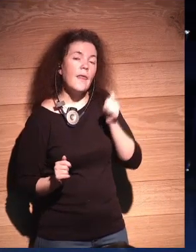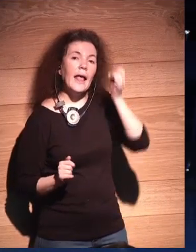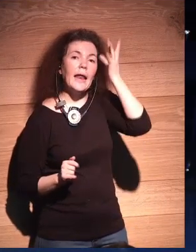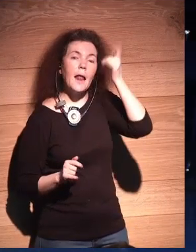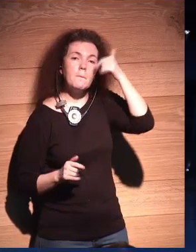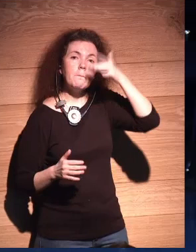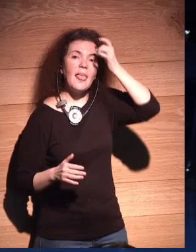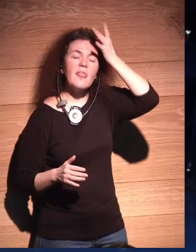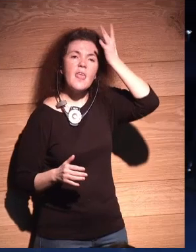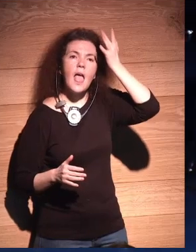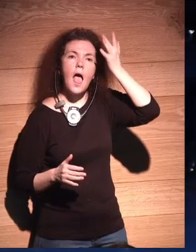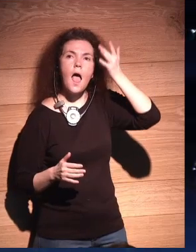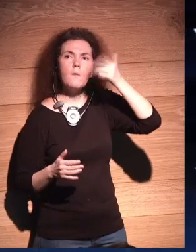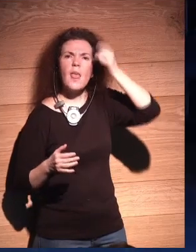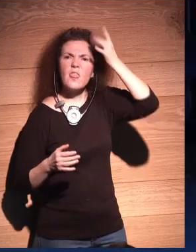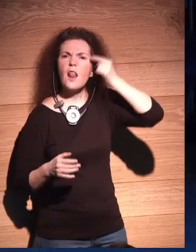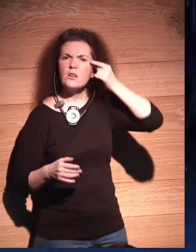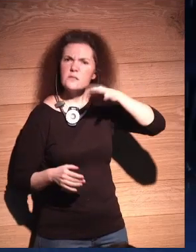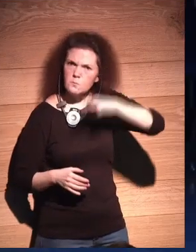maybe a few days later, they said,